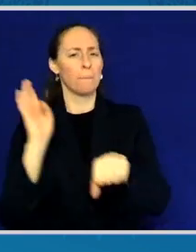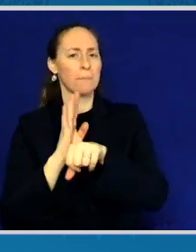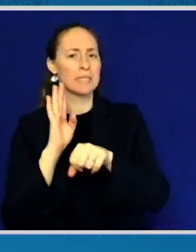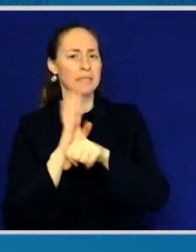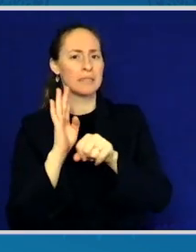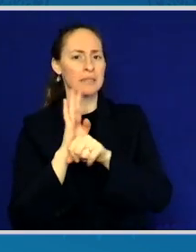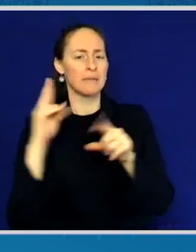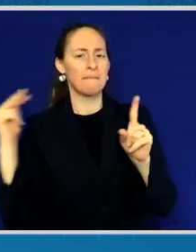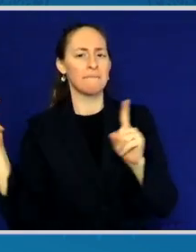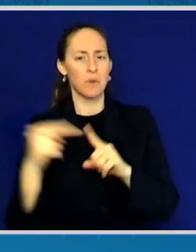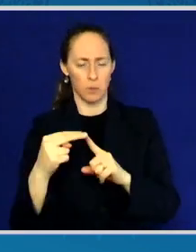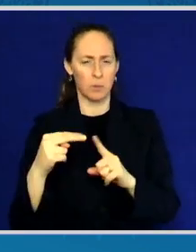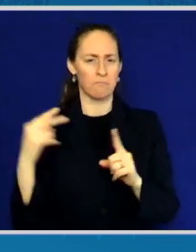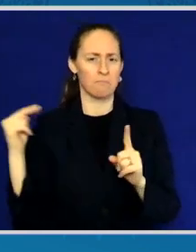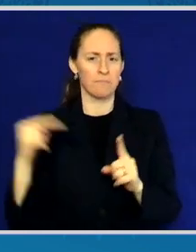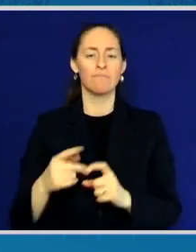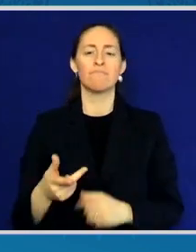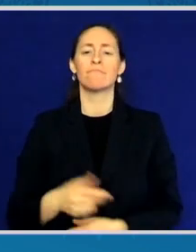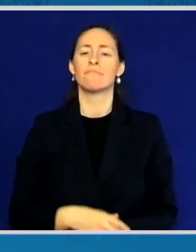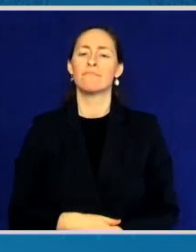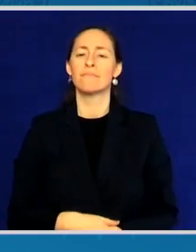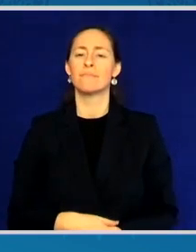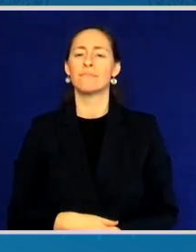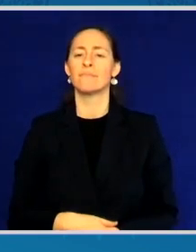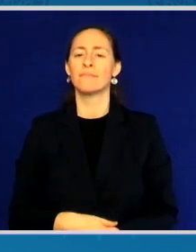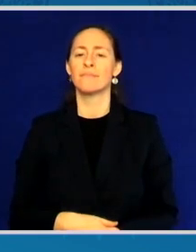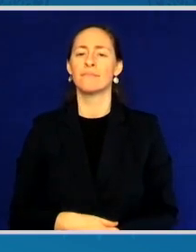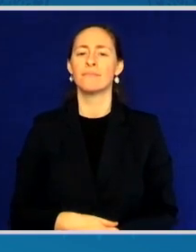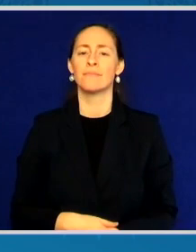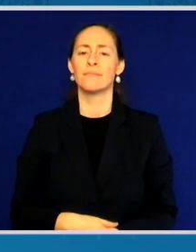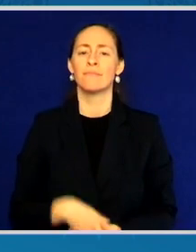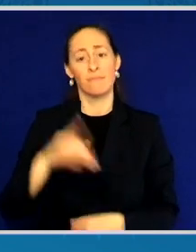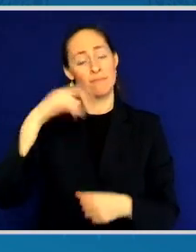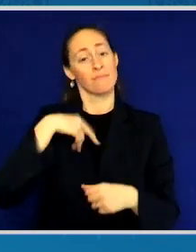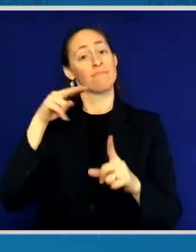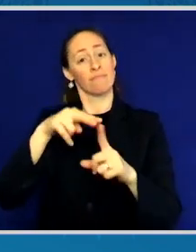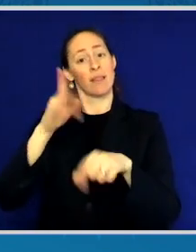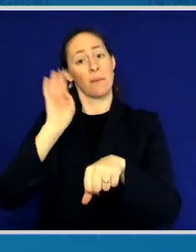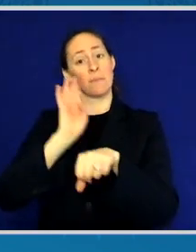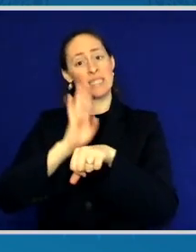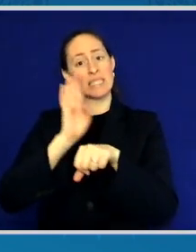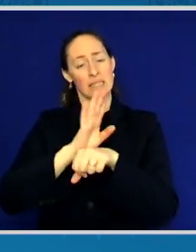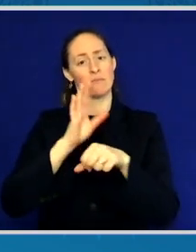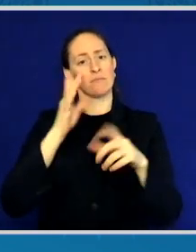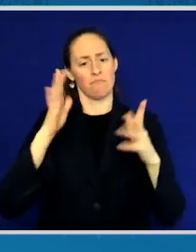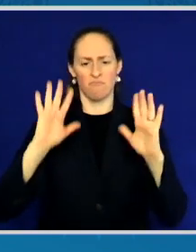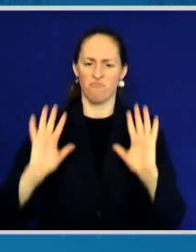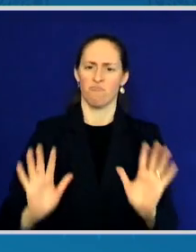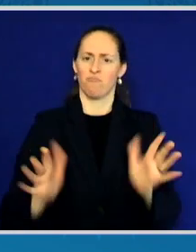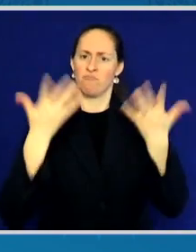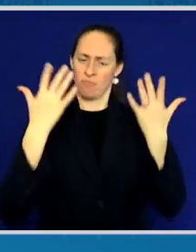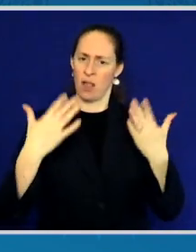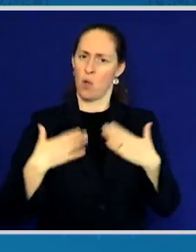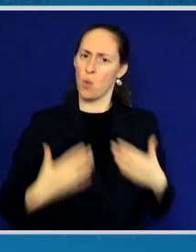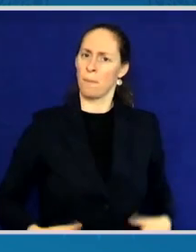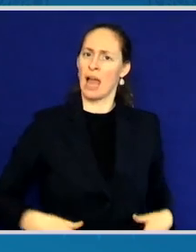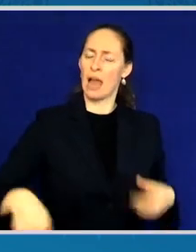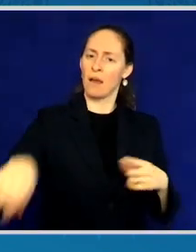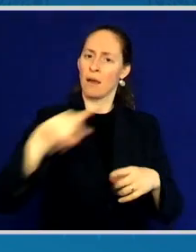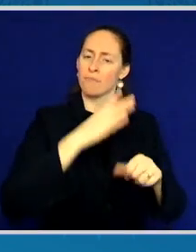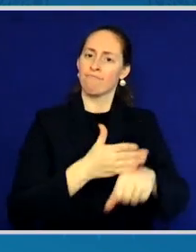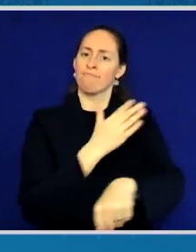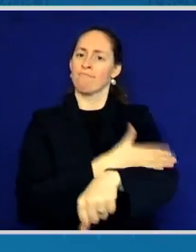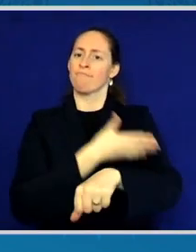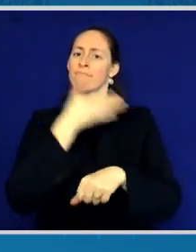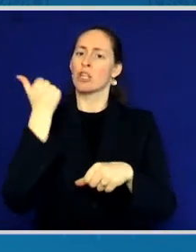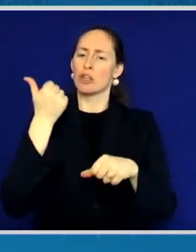businesses are not inanimate objects. They are humans who bring that business to life. And business leaders who looked very closely and realized